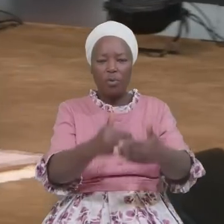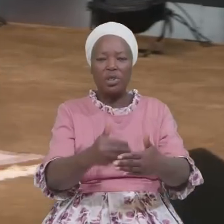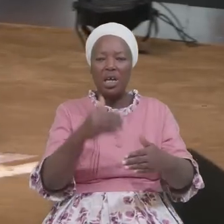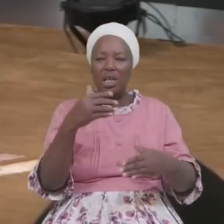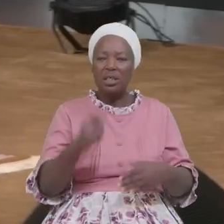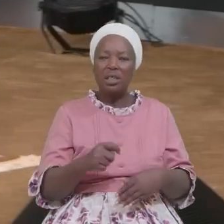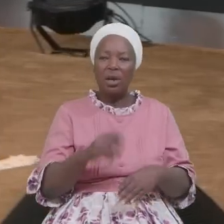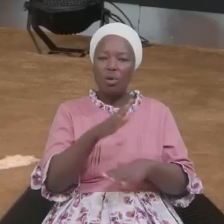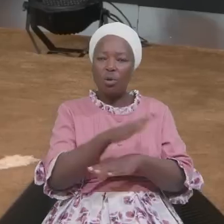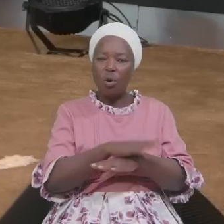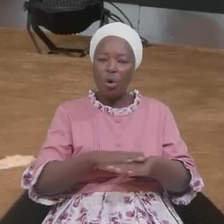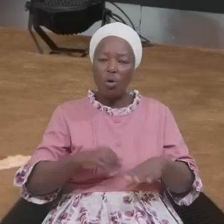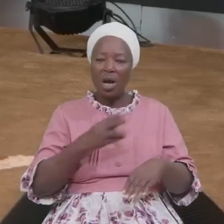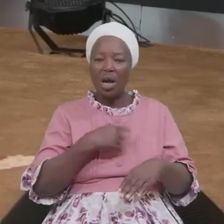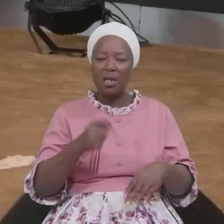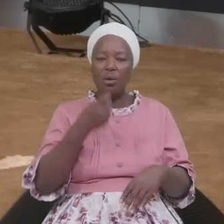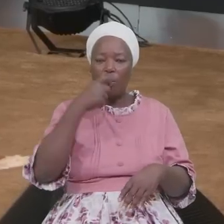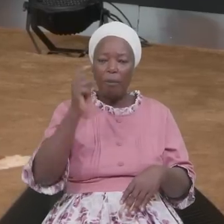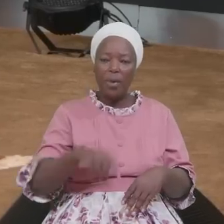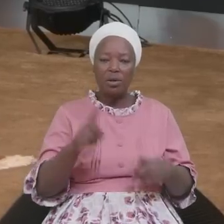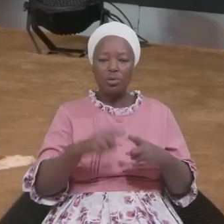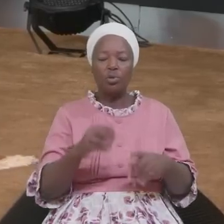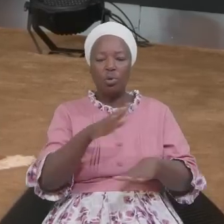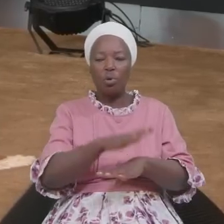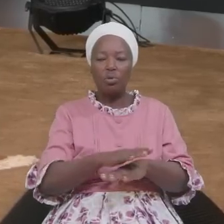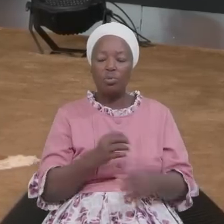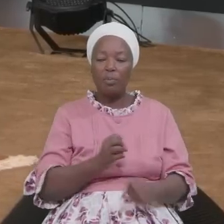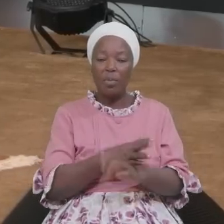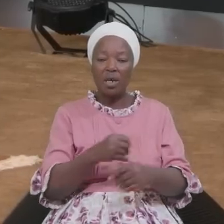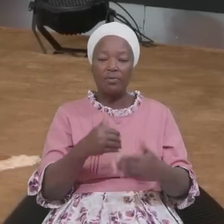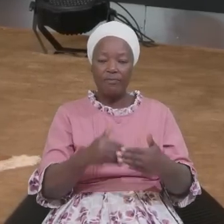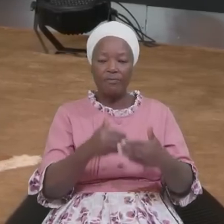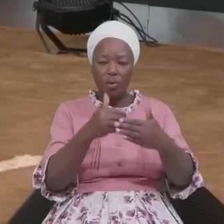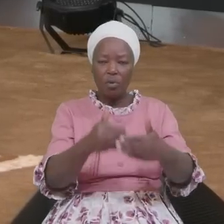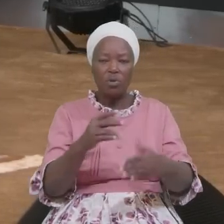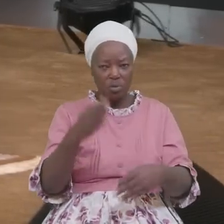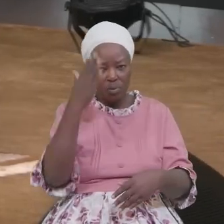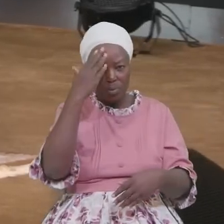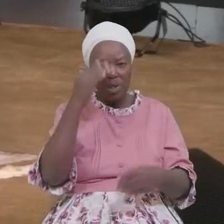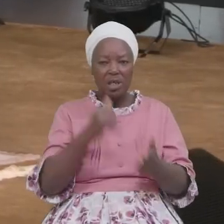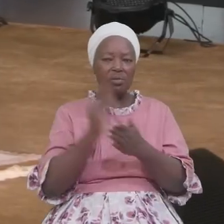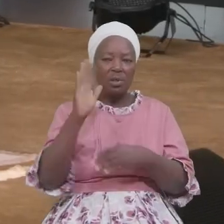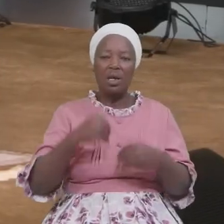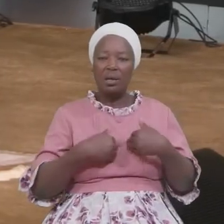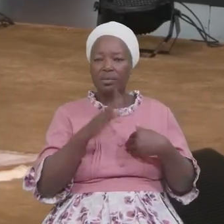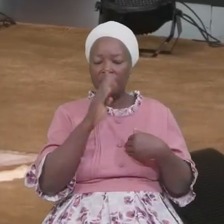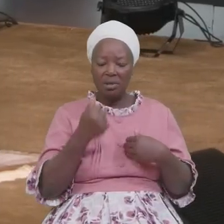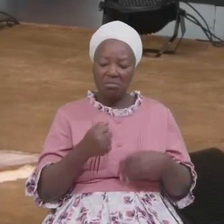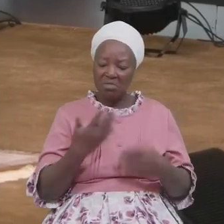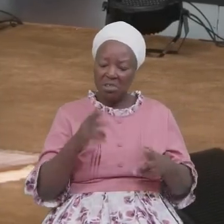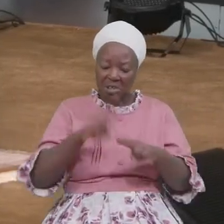The call and the command to march forward. You know, they could have just sat down